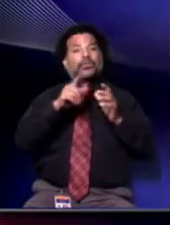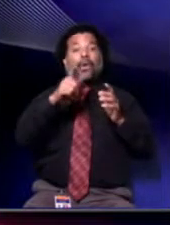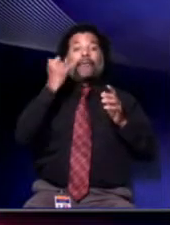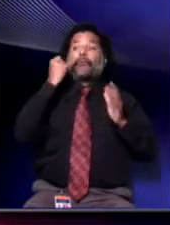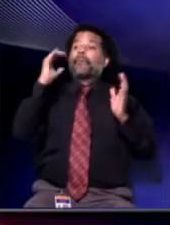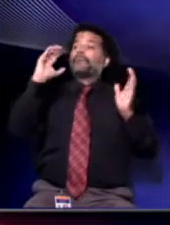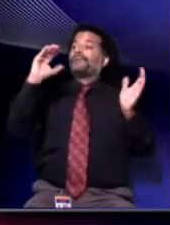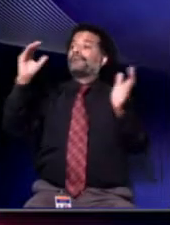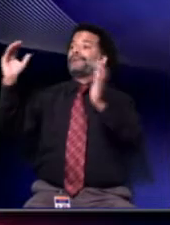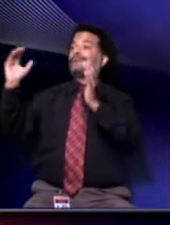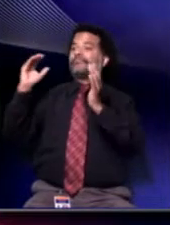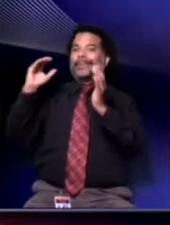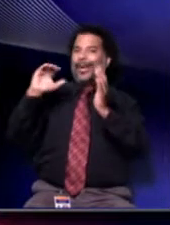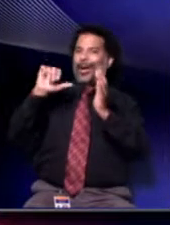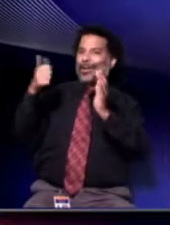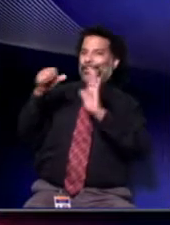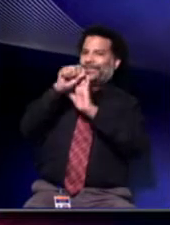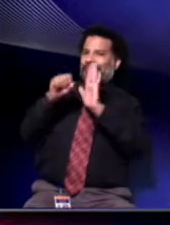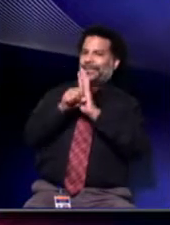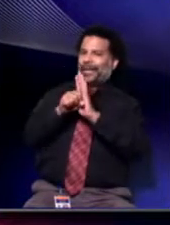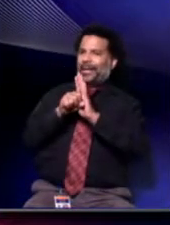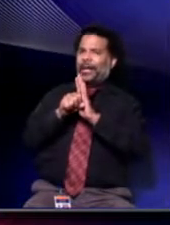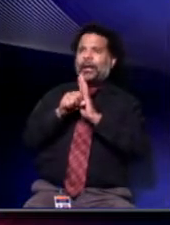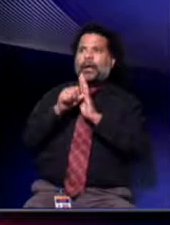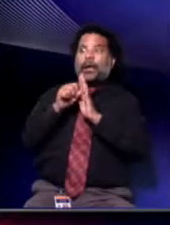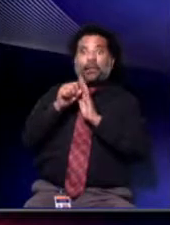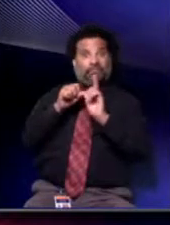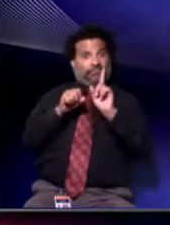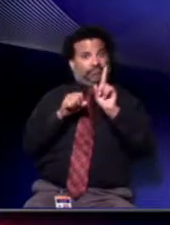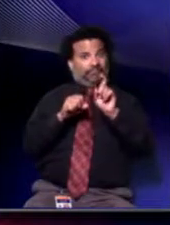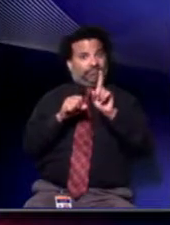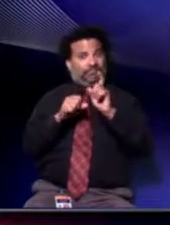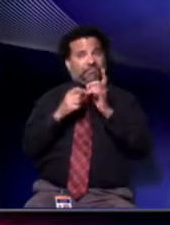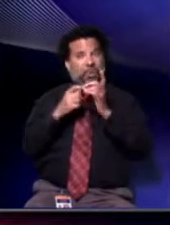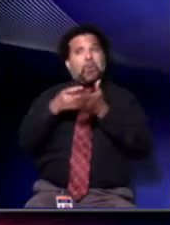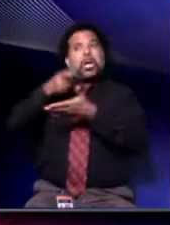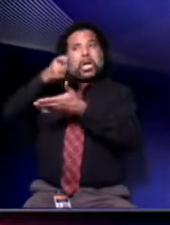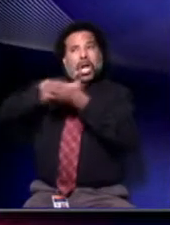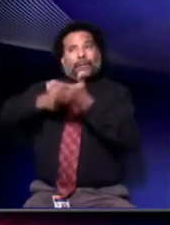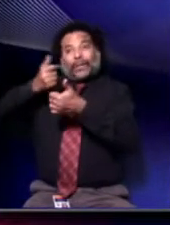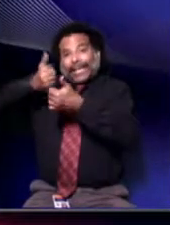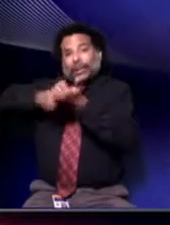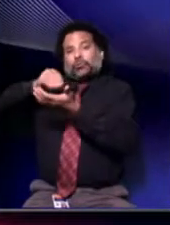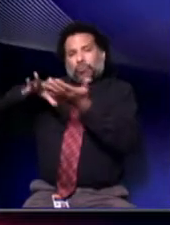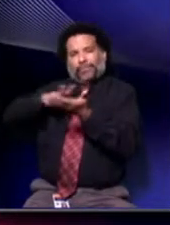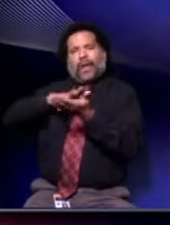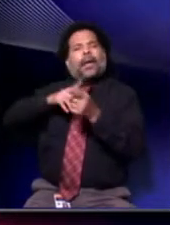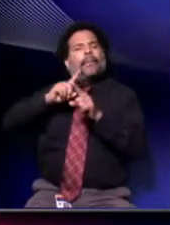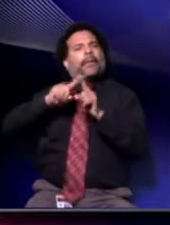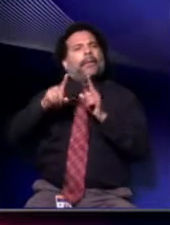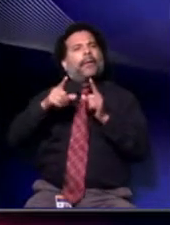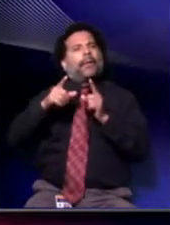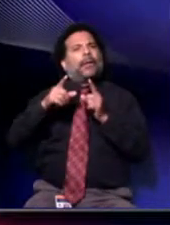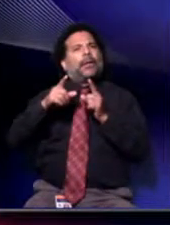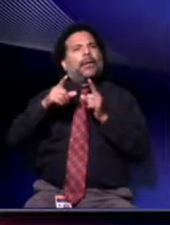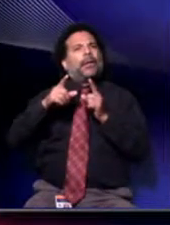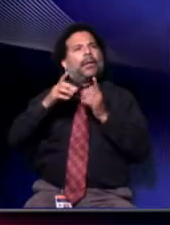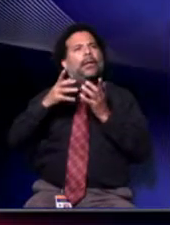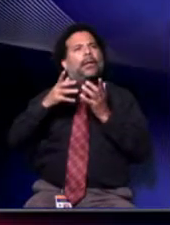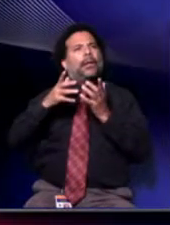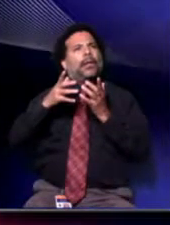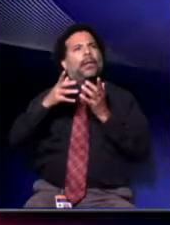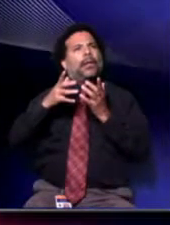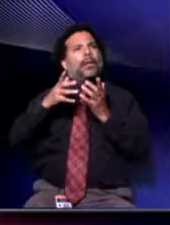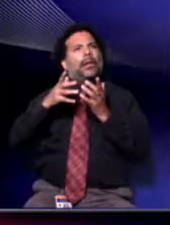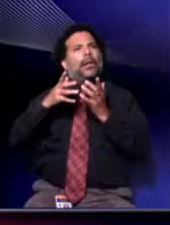states, not just on cost per pupil, but do we have the data to support that funding for the